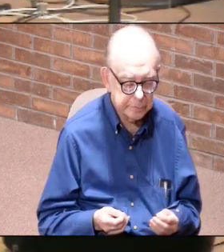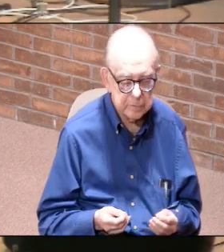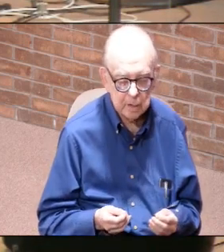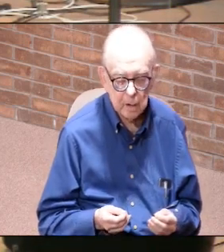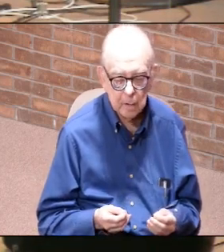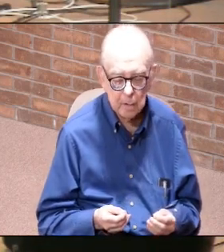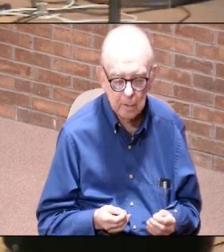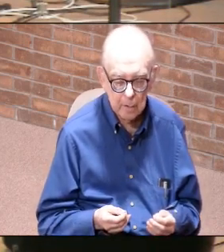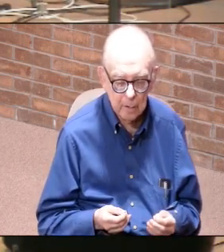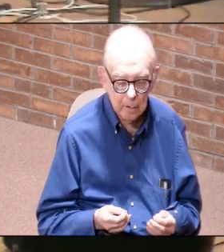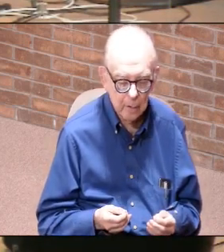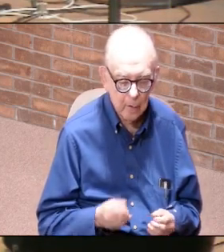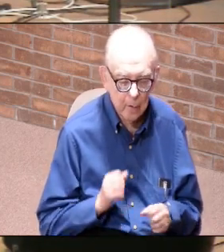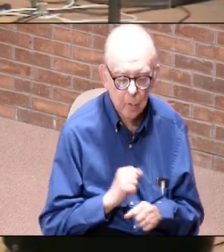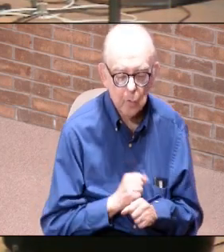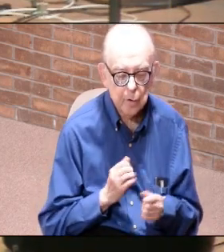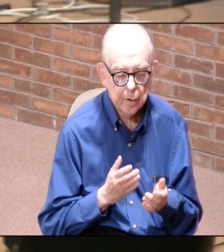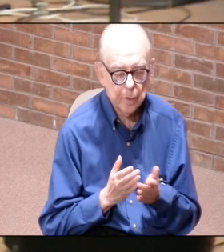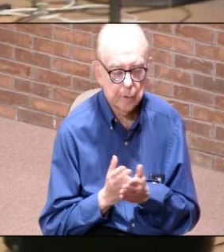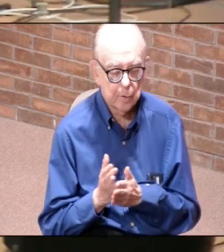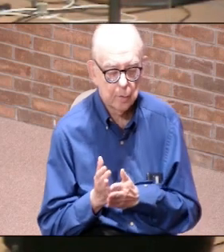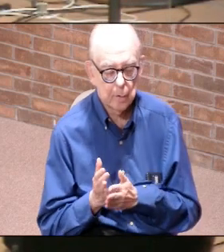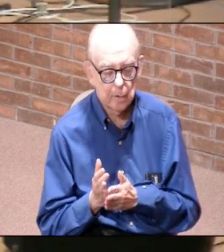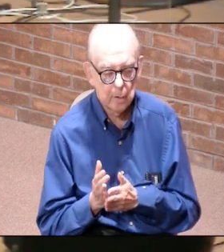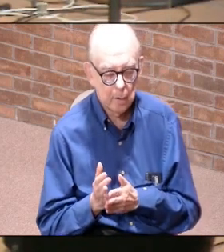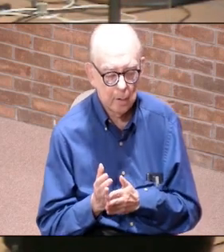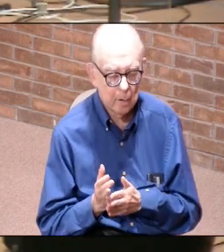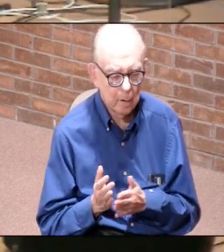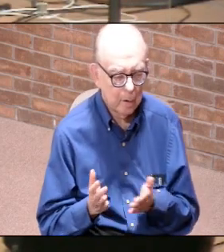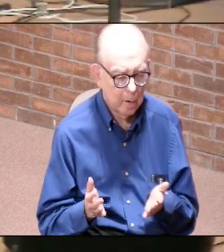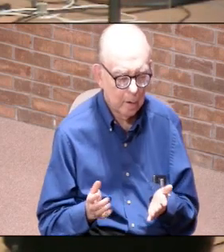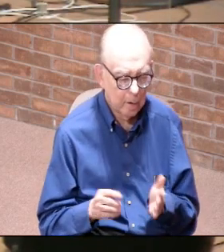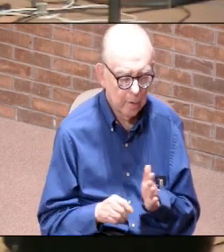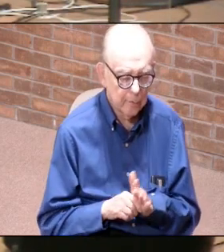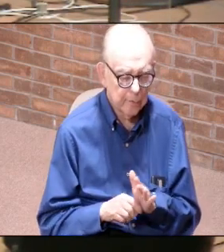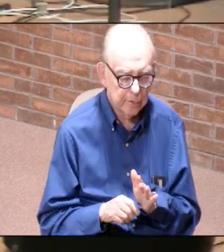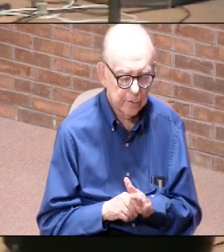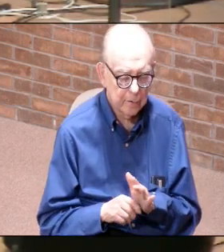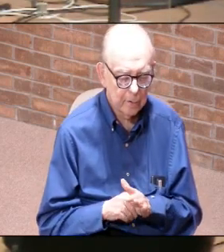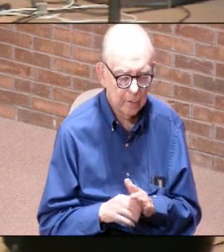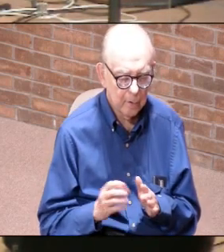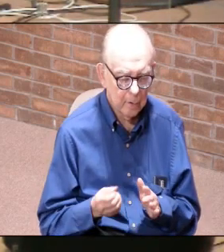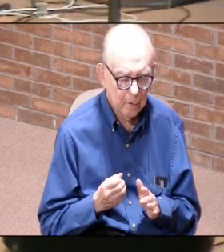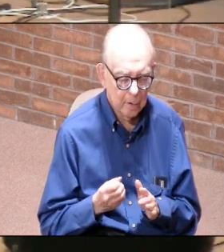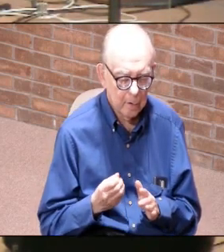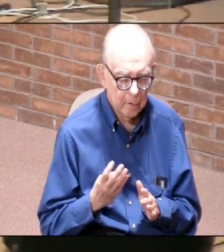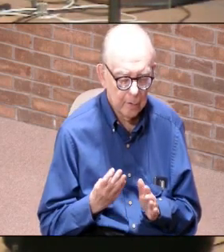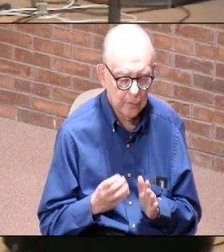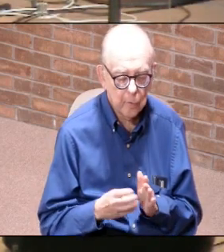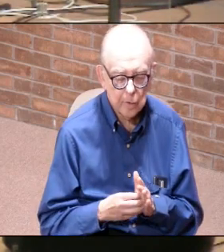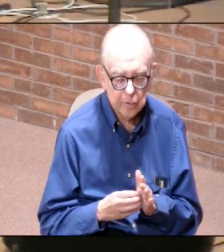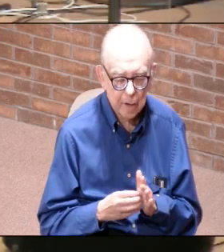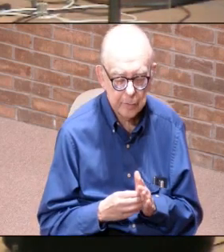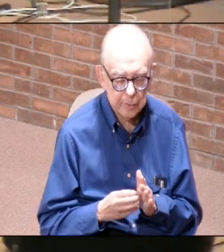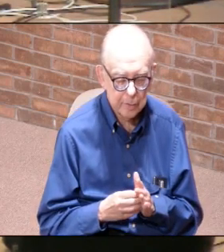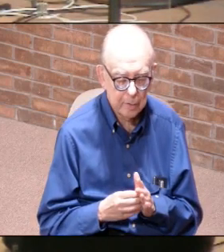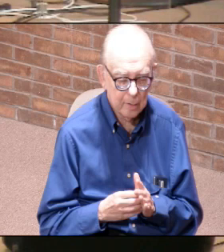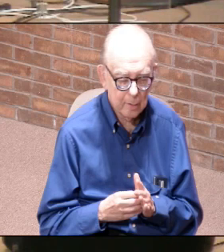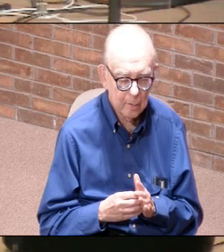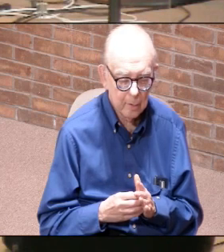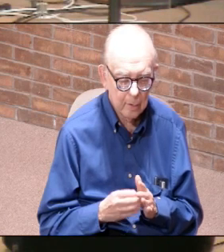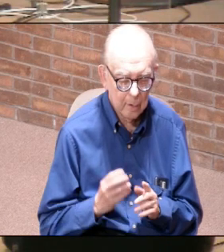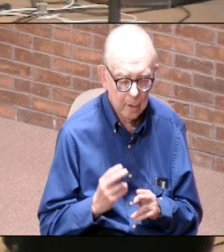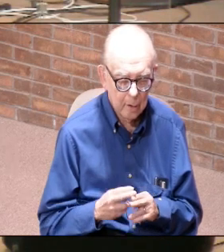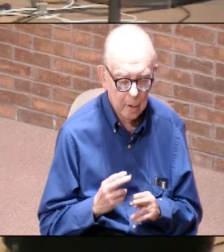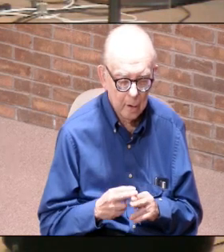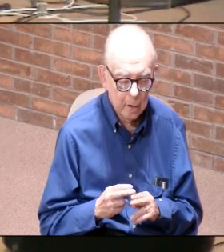and we're going to work through kind of verse by verse, because it's only four chapters, and it's